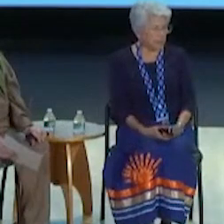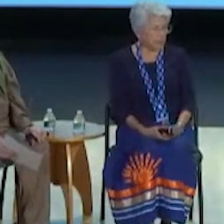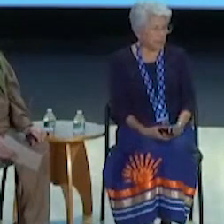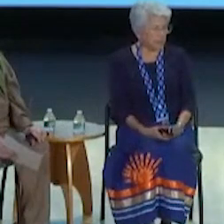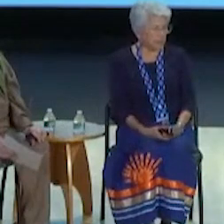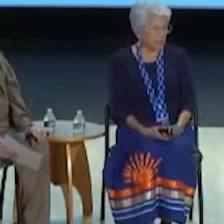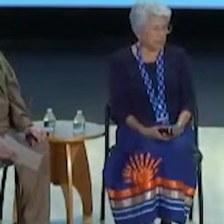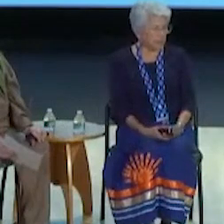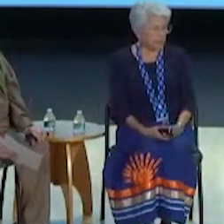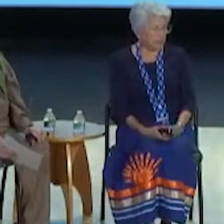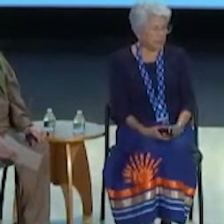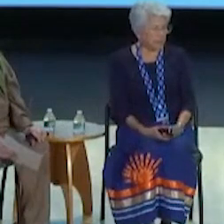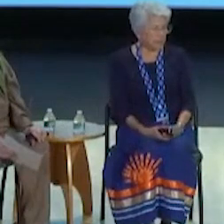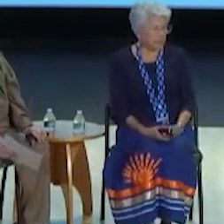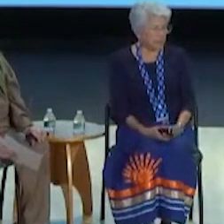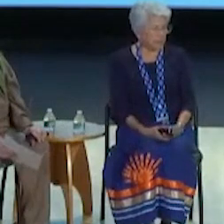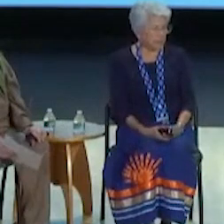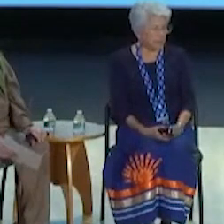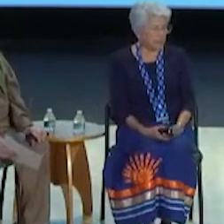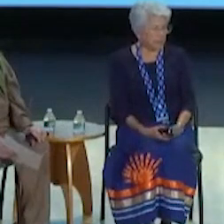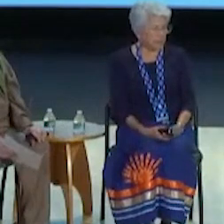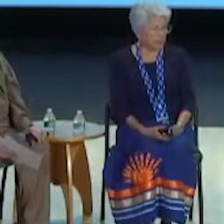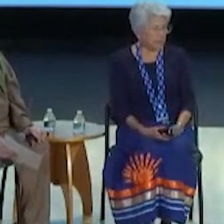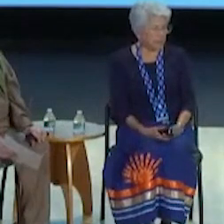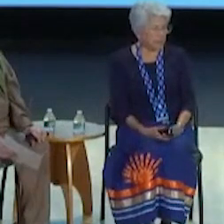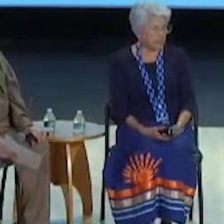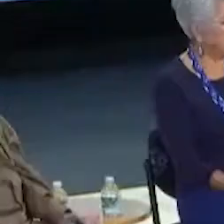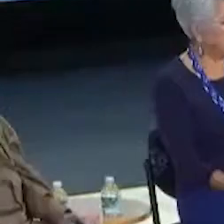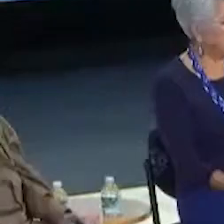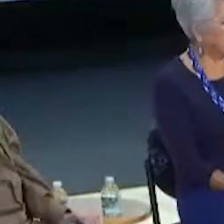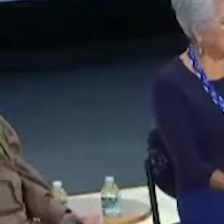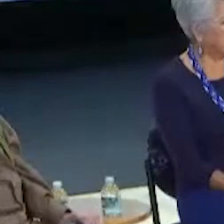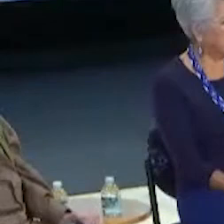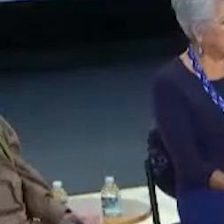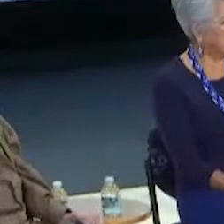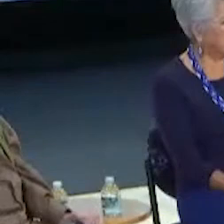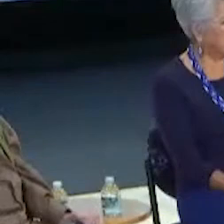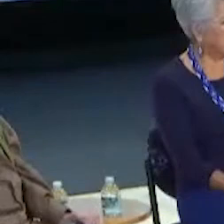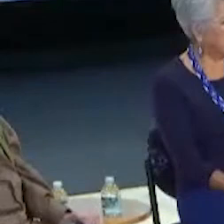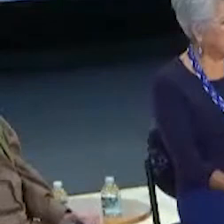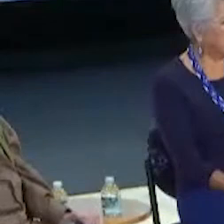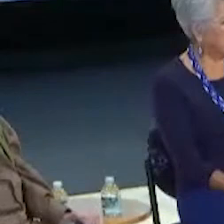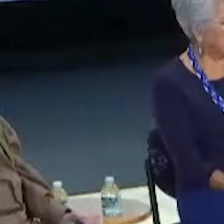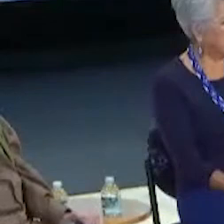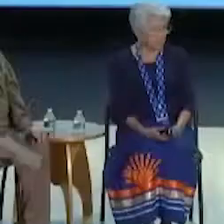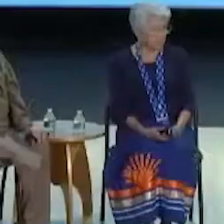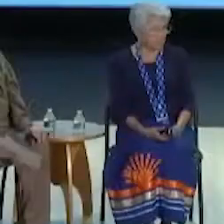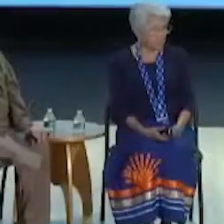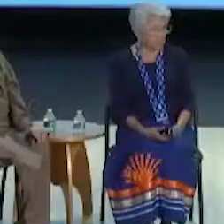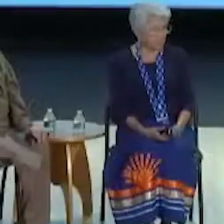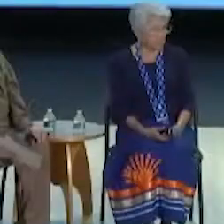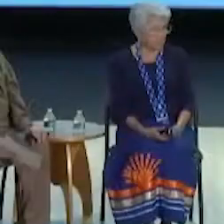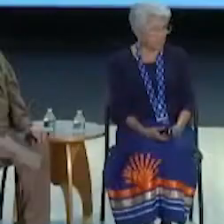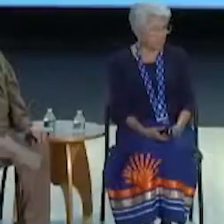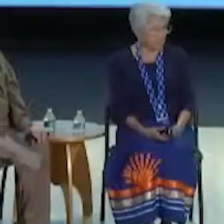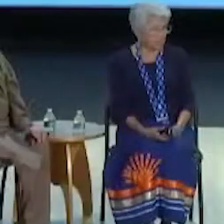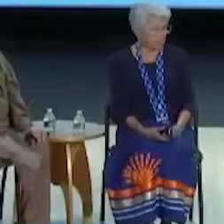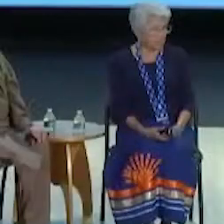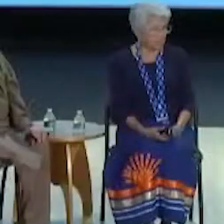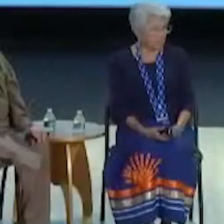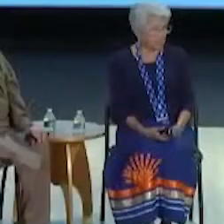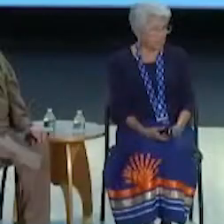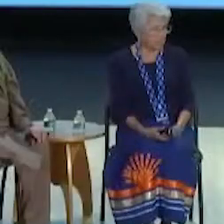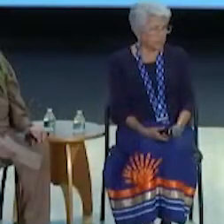well and then directionally frack or break up that rock, which allows them